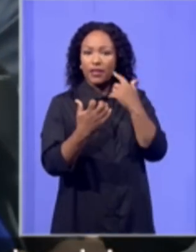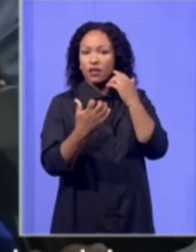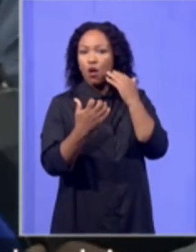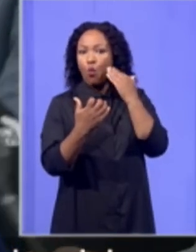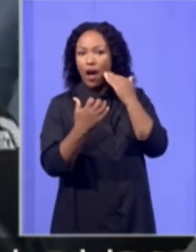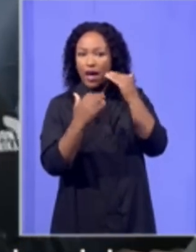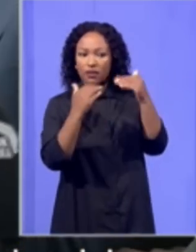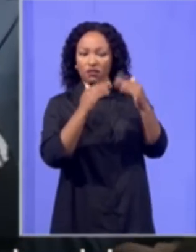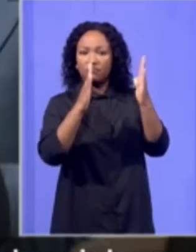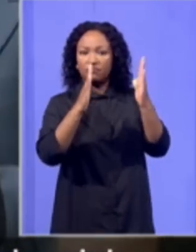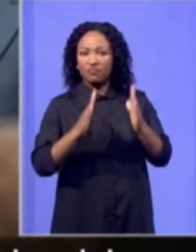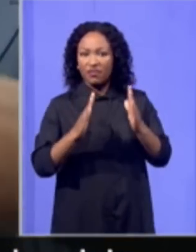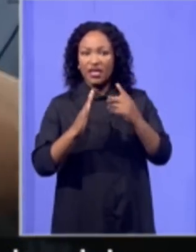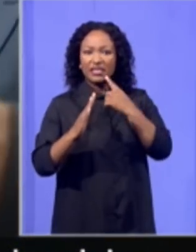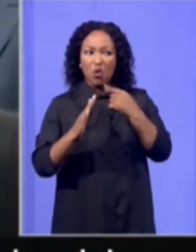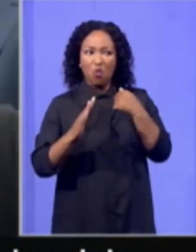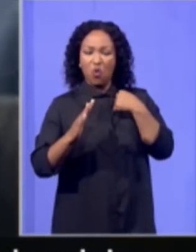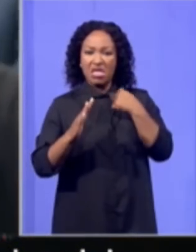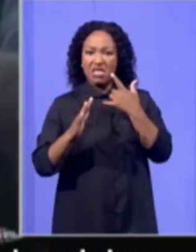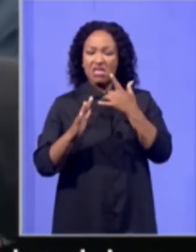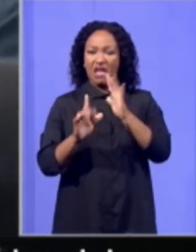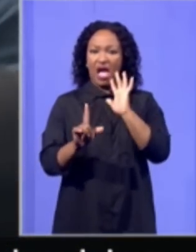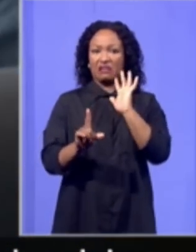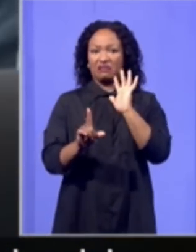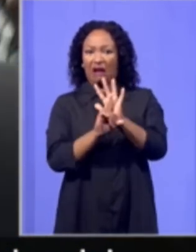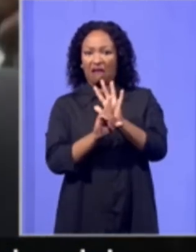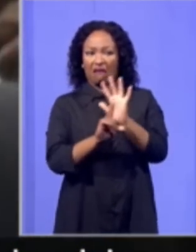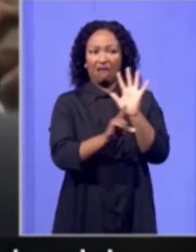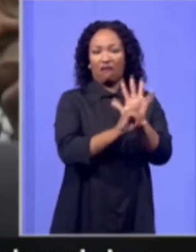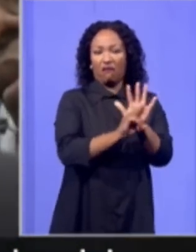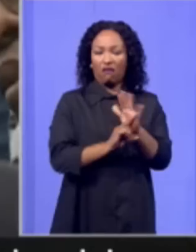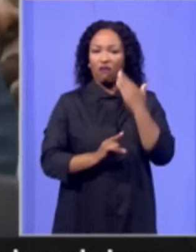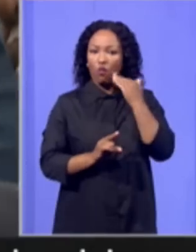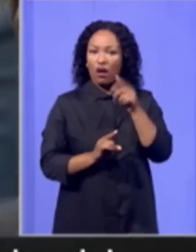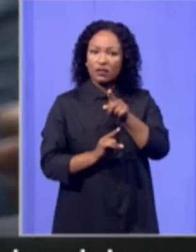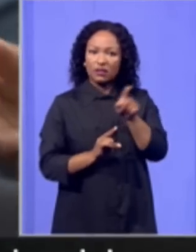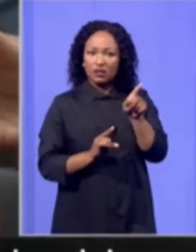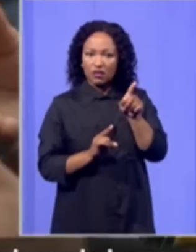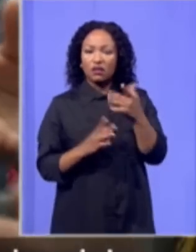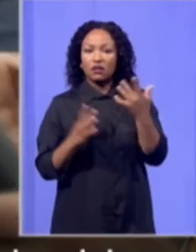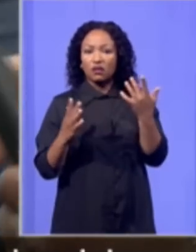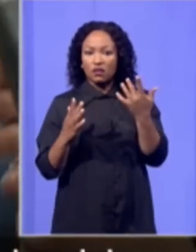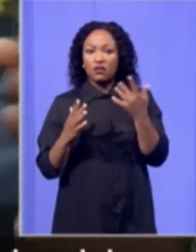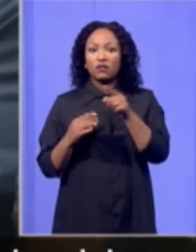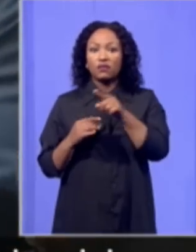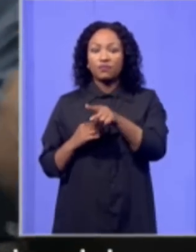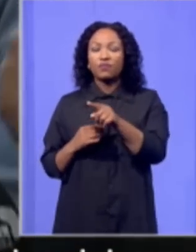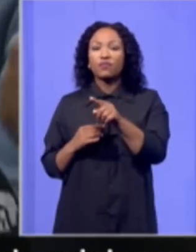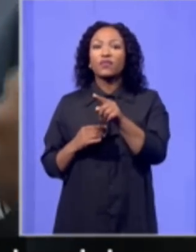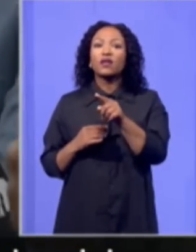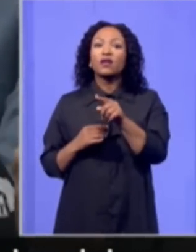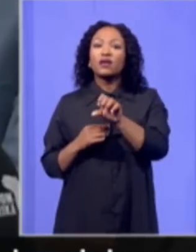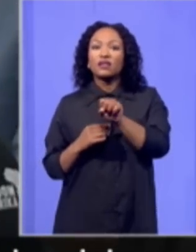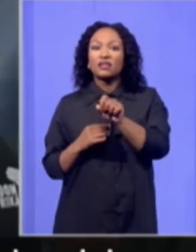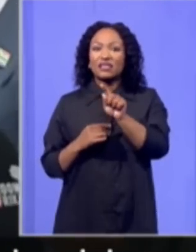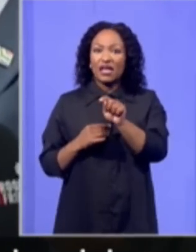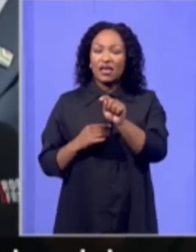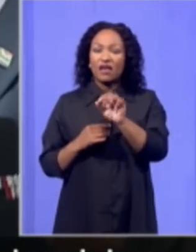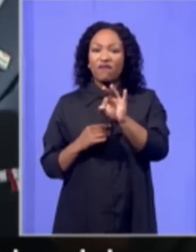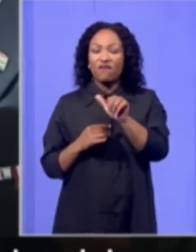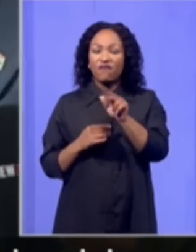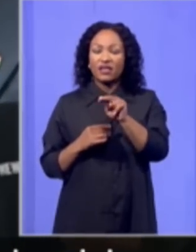us as terrorists, it was the dock workers in San Francisco that refused to touch South